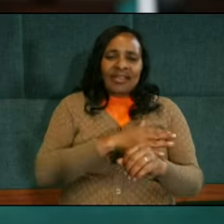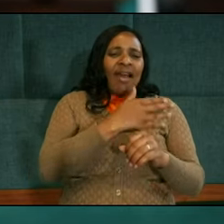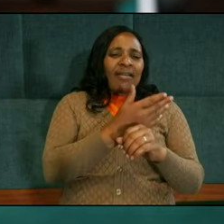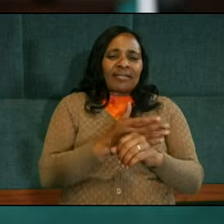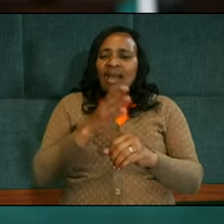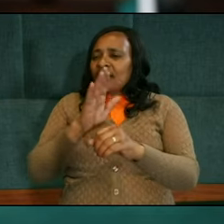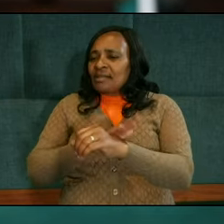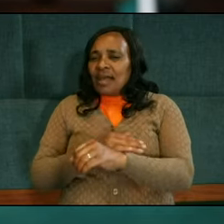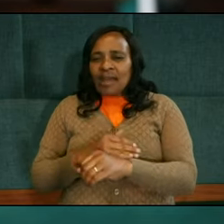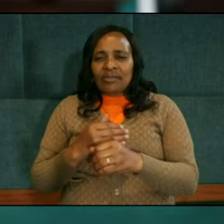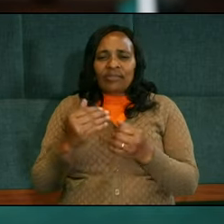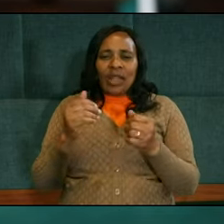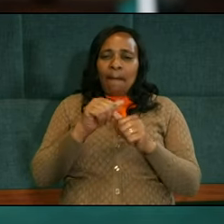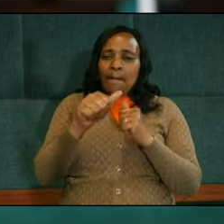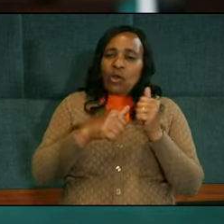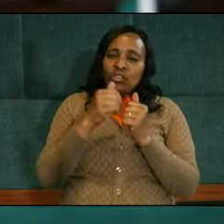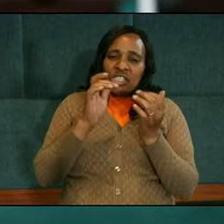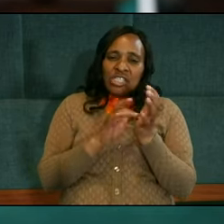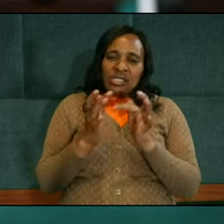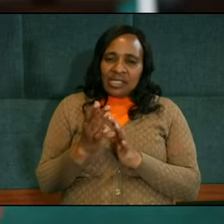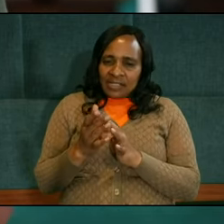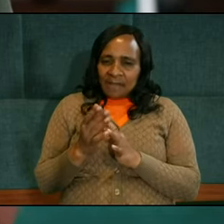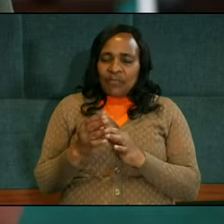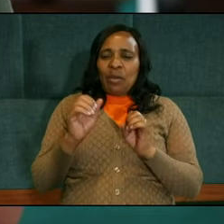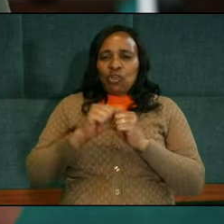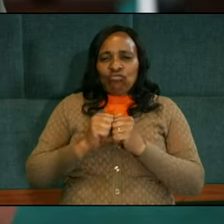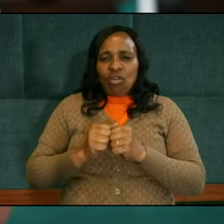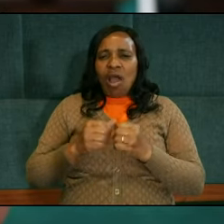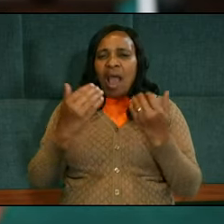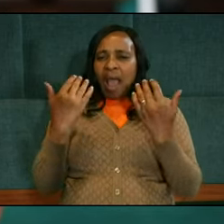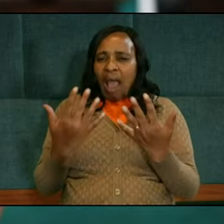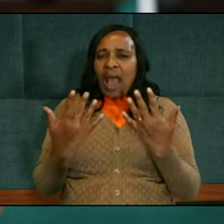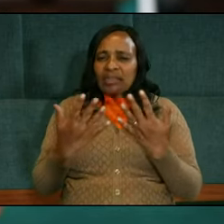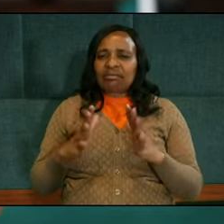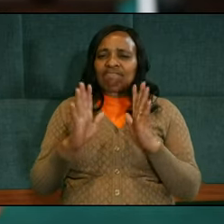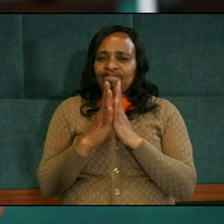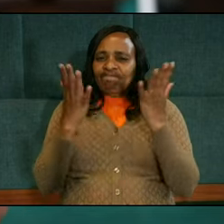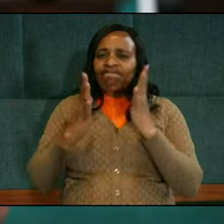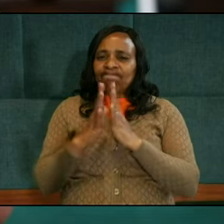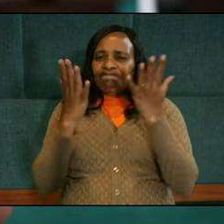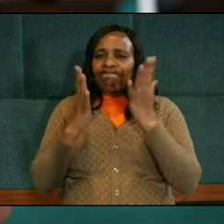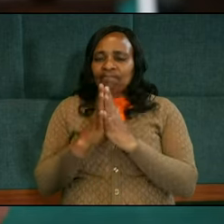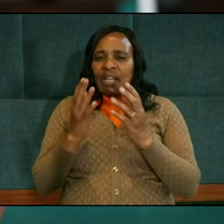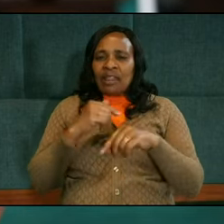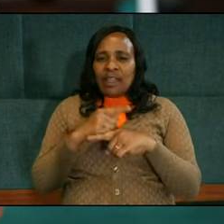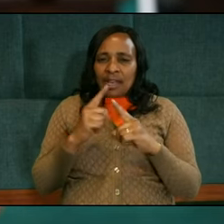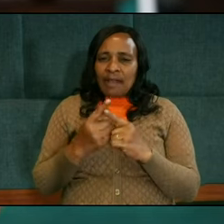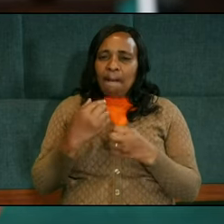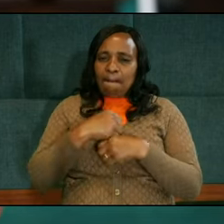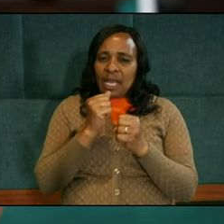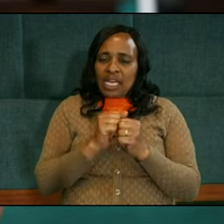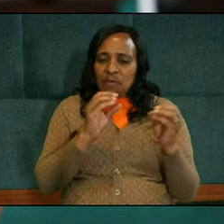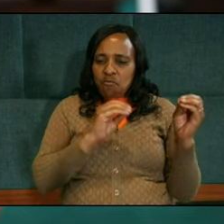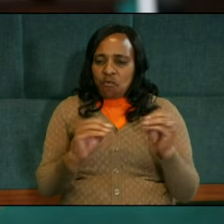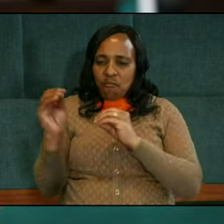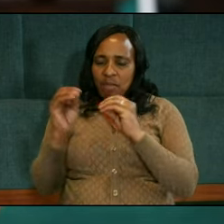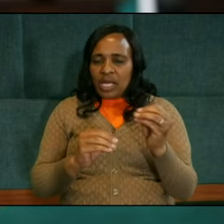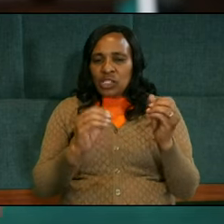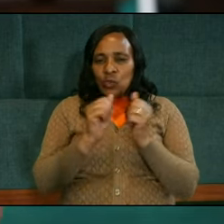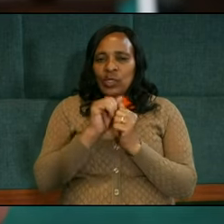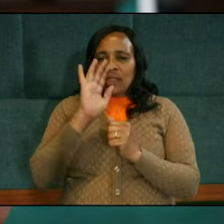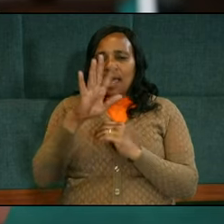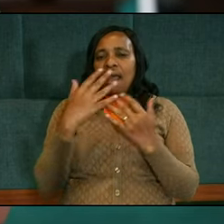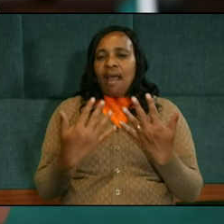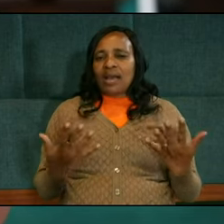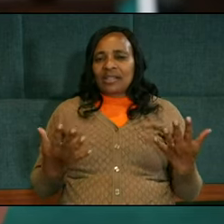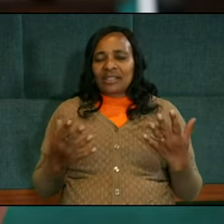songs about Jesus. They clapped their hands and with some songs and made motions with their hands. When